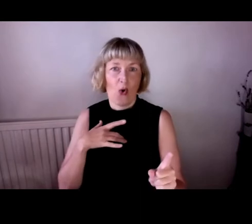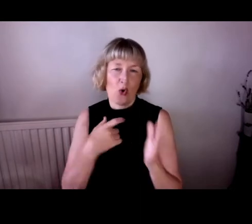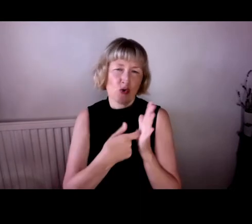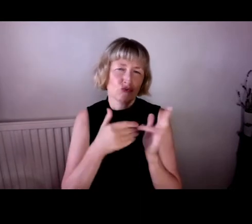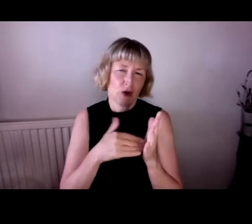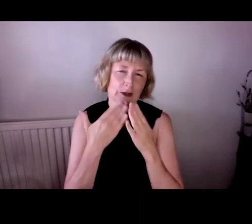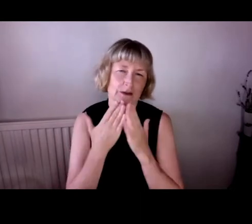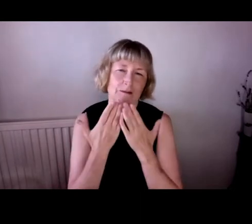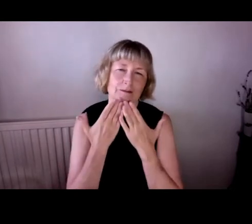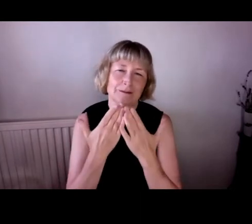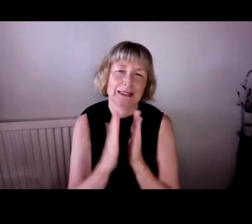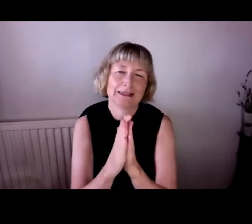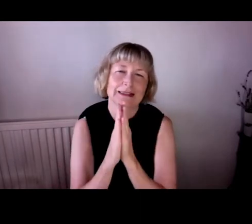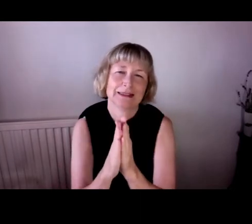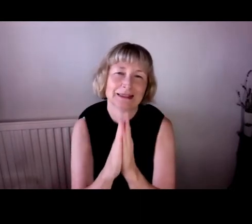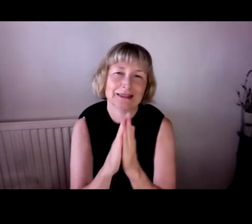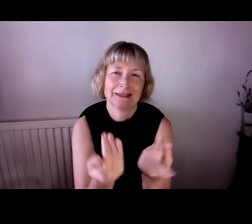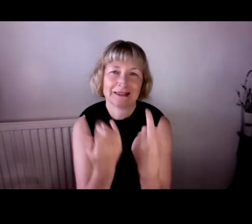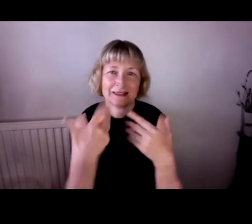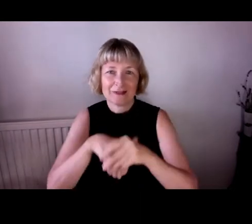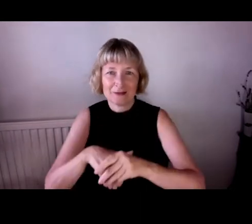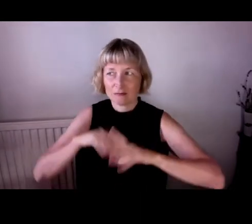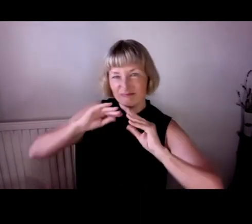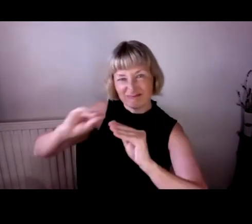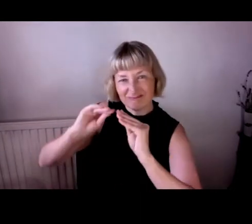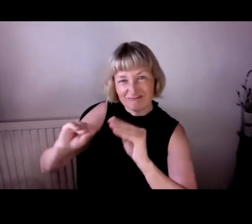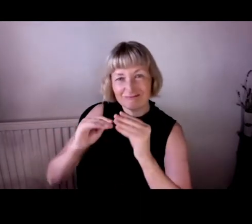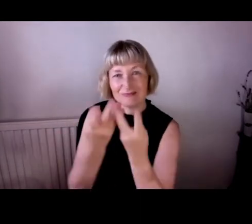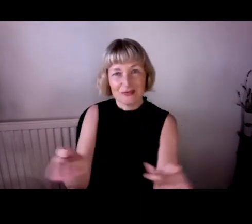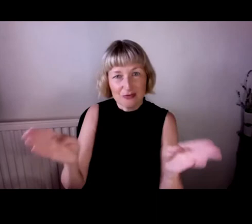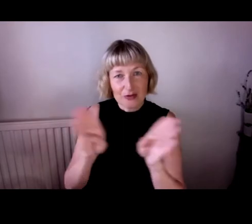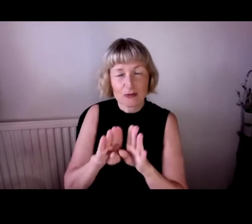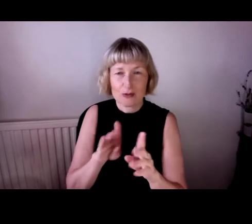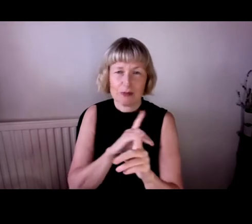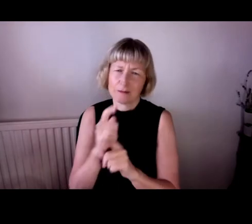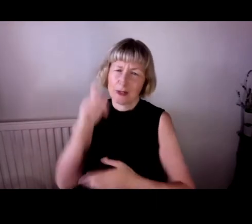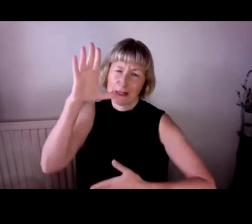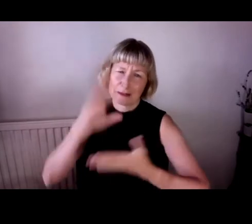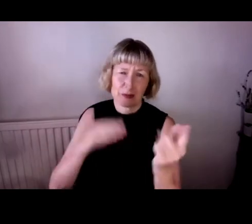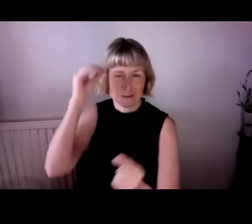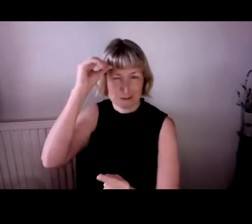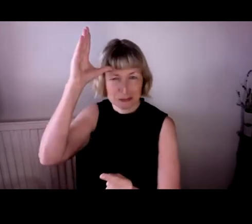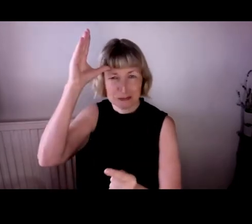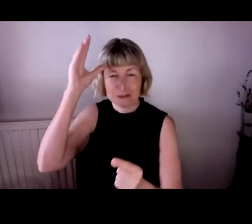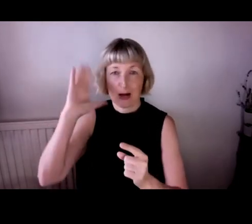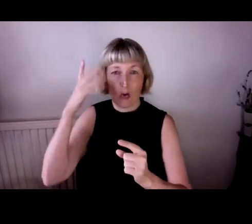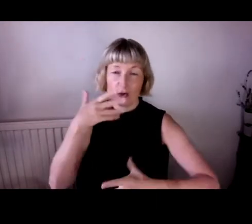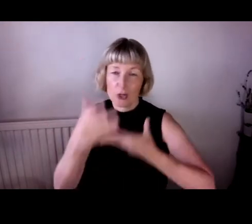be perfect to impart some wisdom on us from her many years of experience.